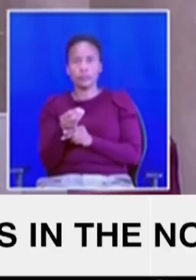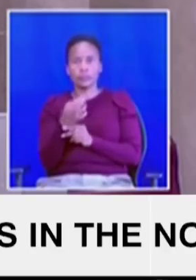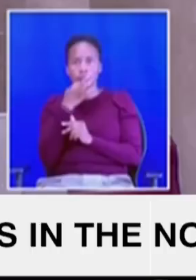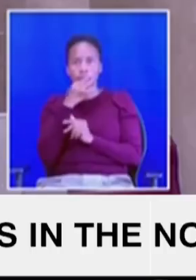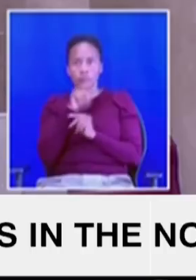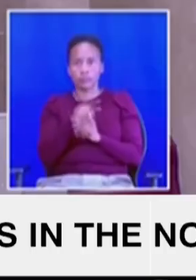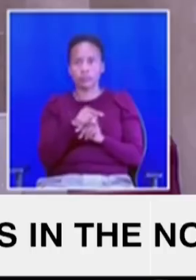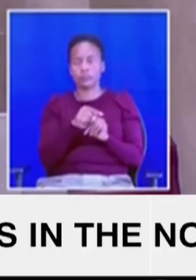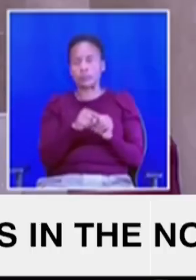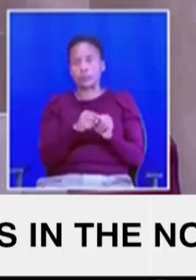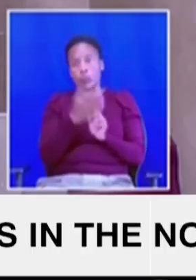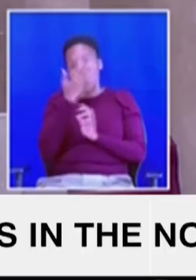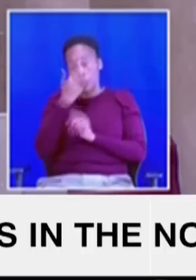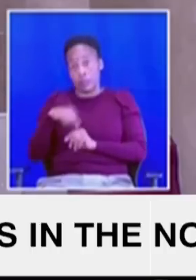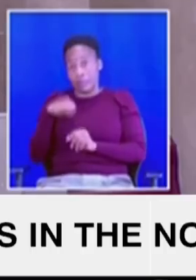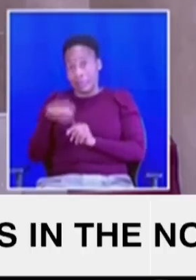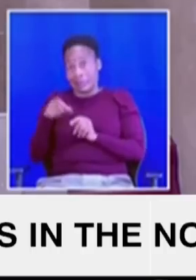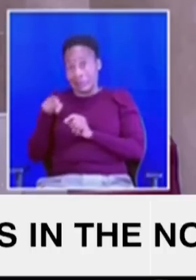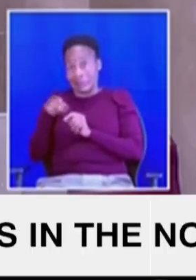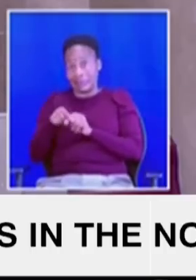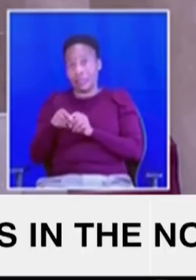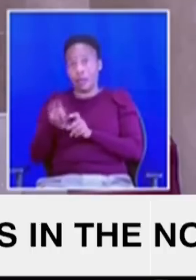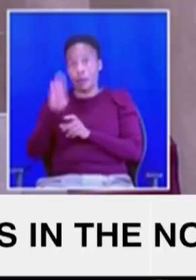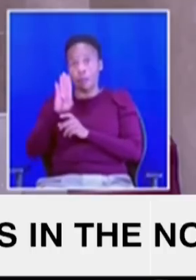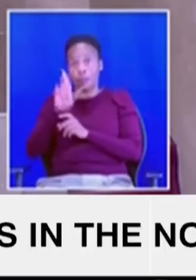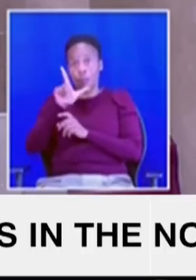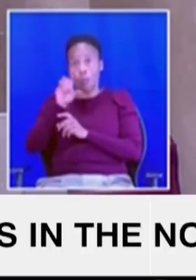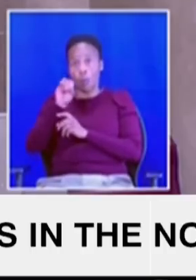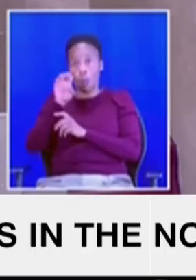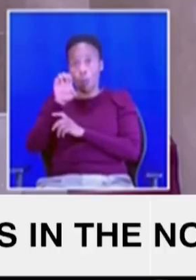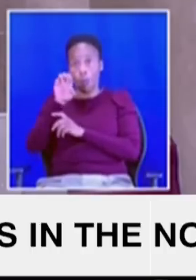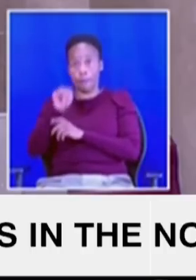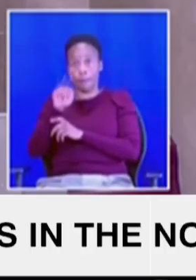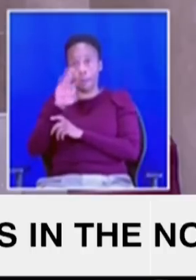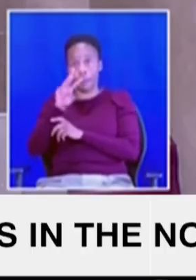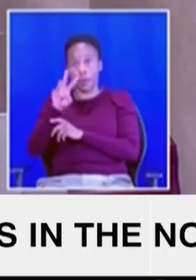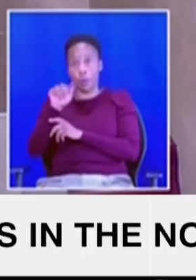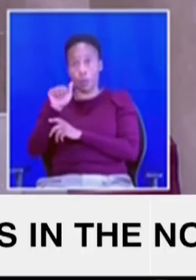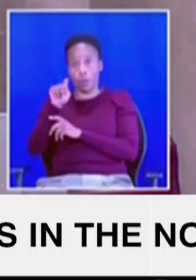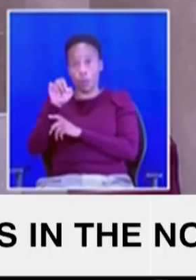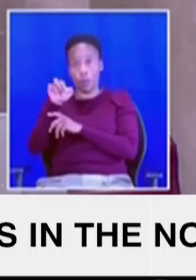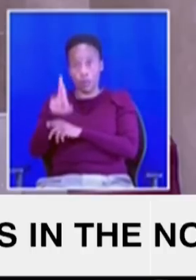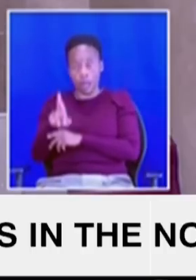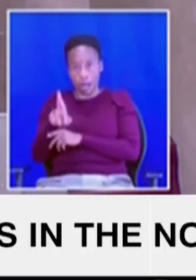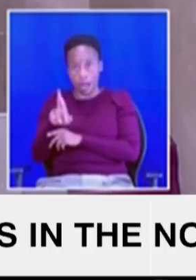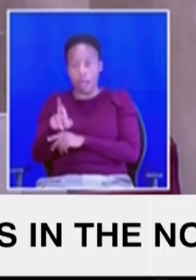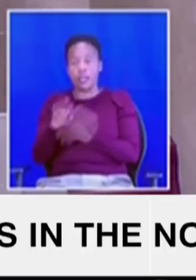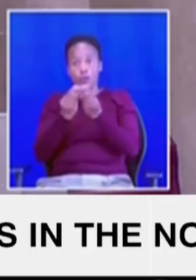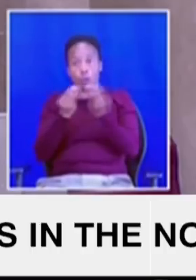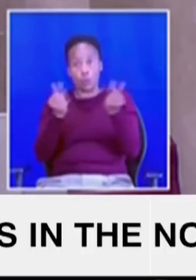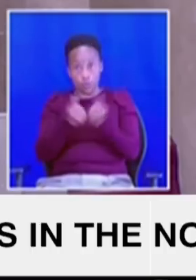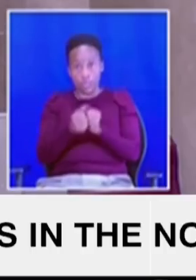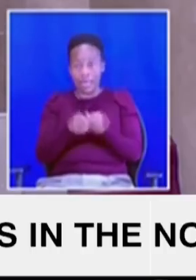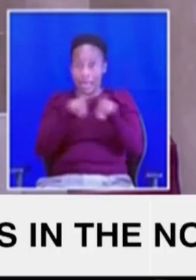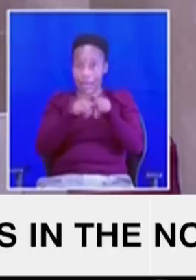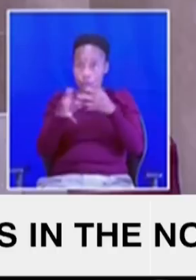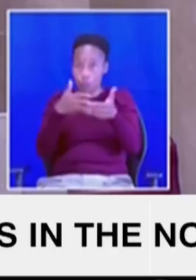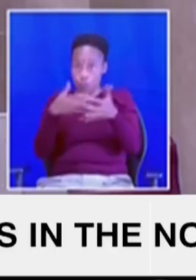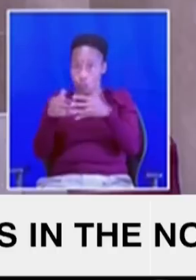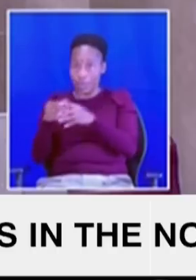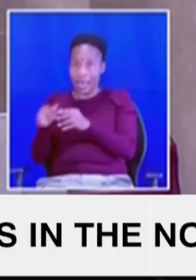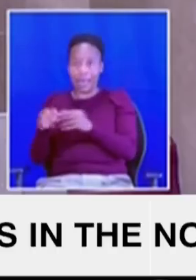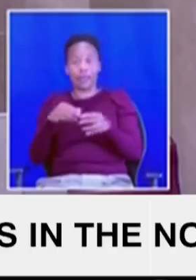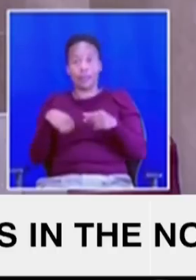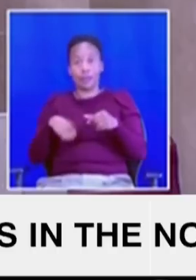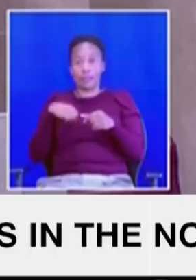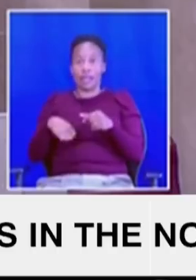Bloemwater. We are looking at the solution as we are doing with all municipalities. So